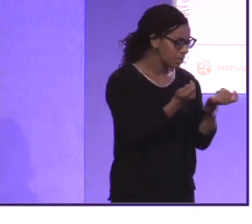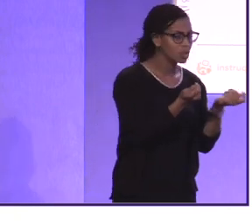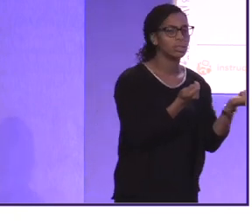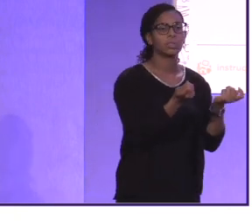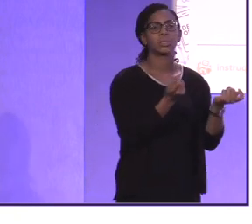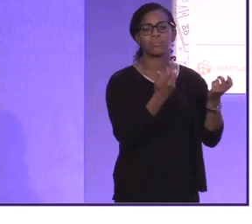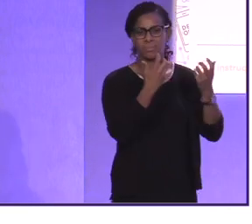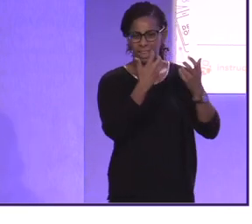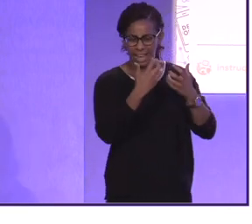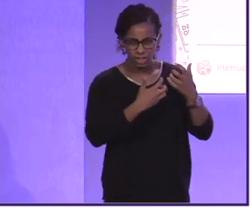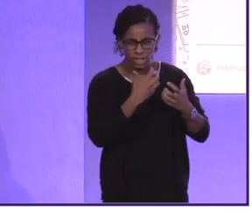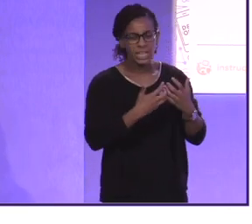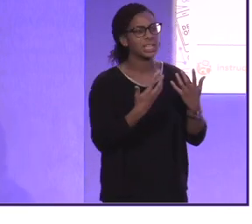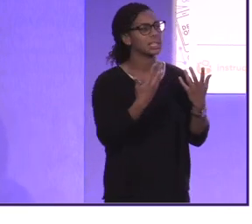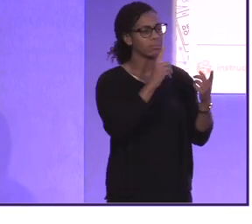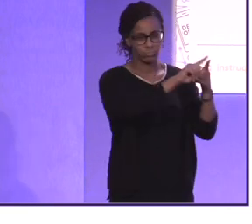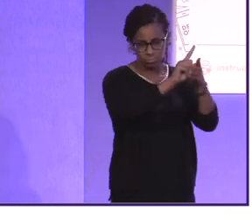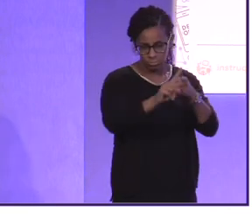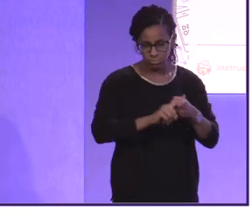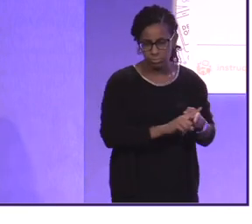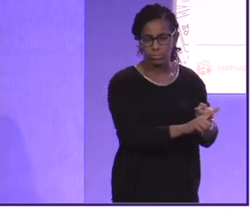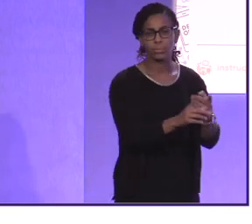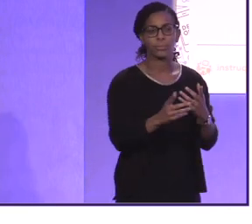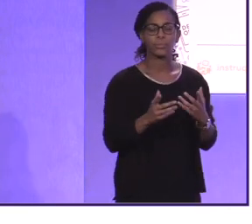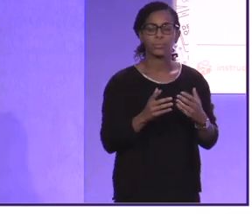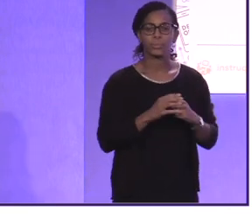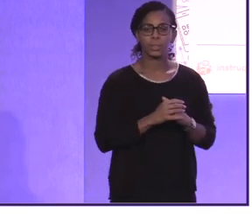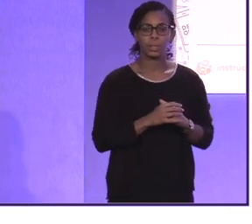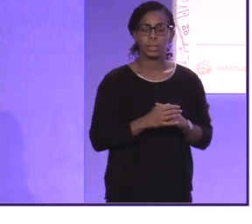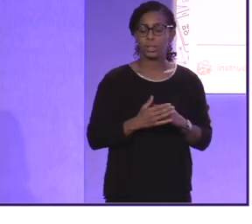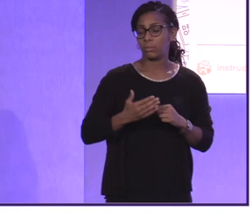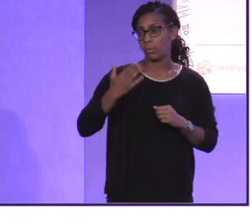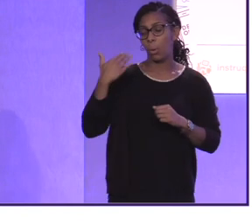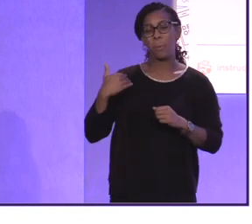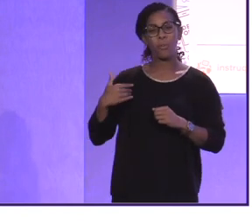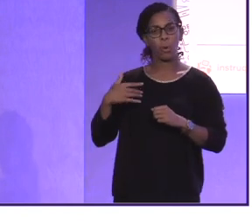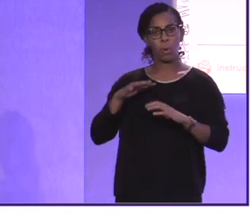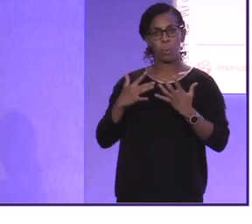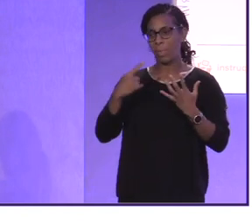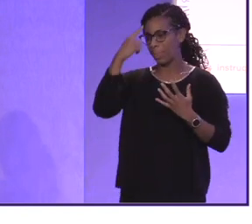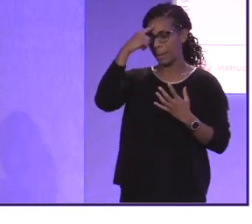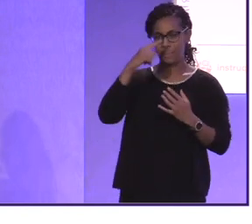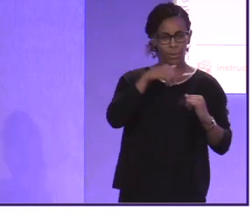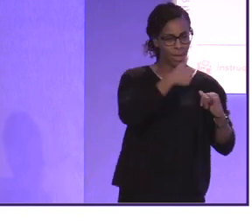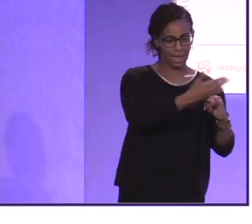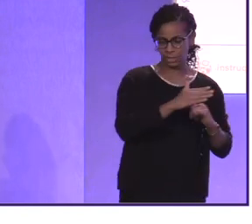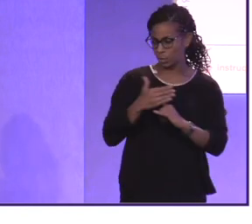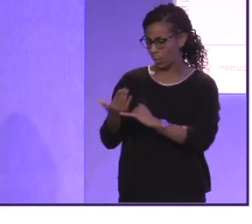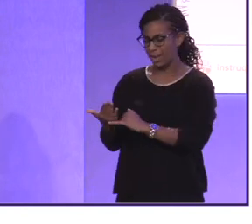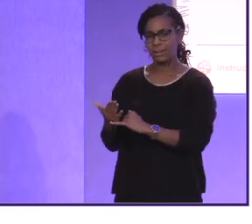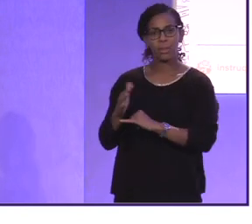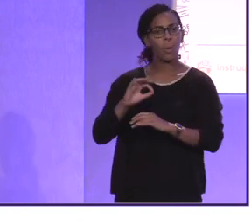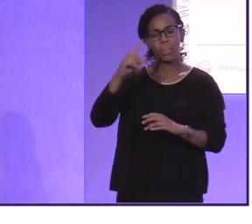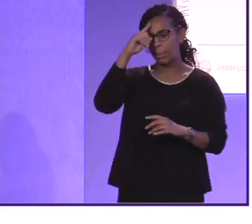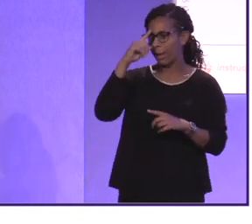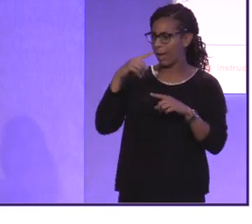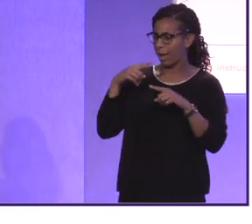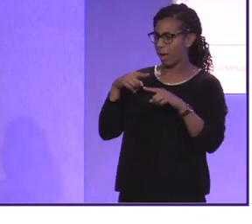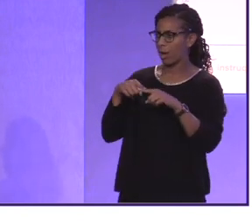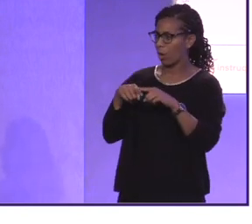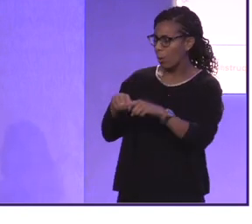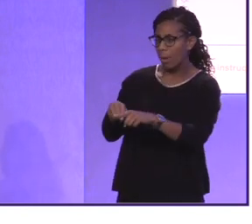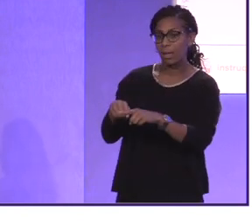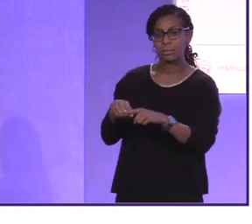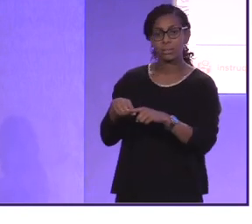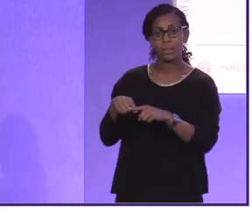in the earlier example, where we weren't thinking end-to-end value and we weren't thinking about the compliance people internally, compliance would actually be